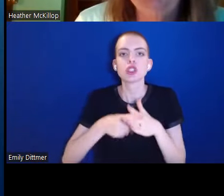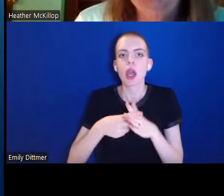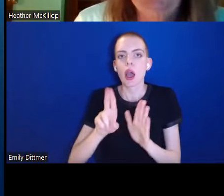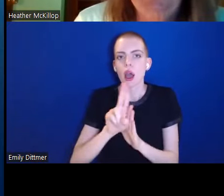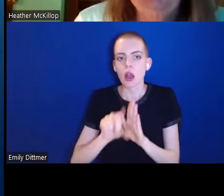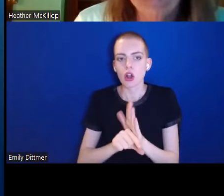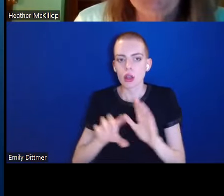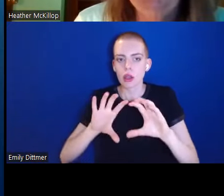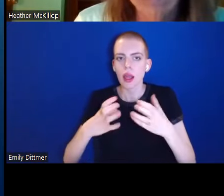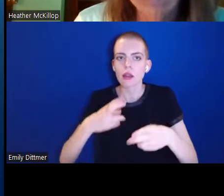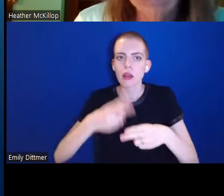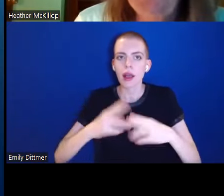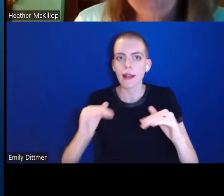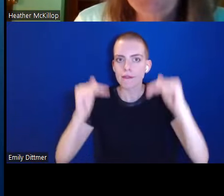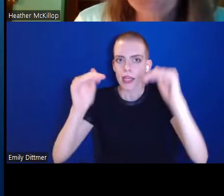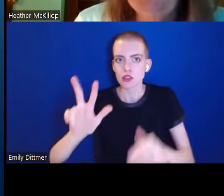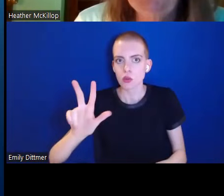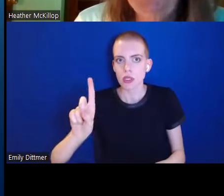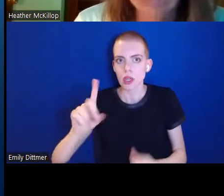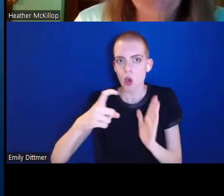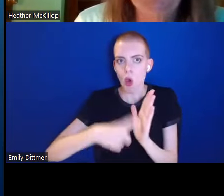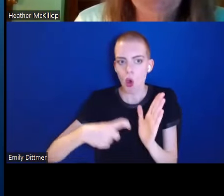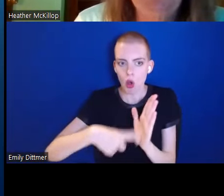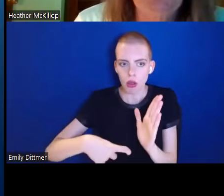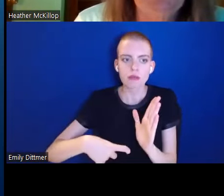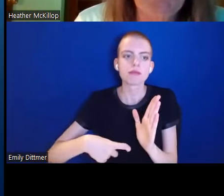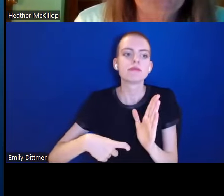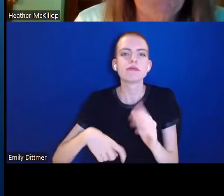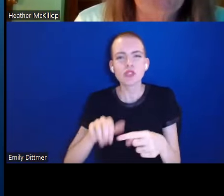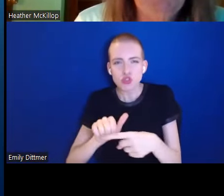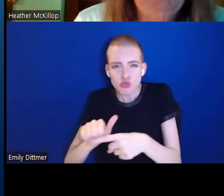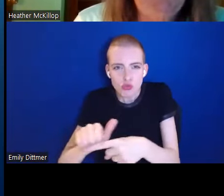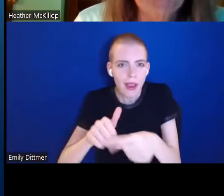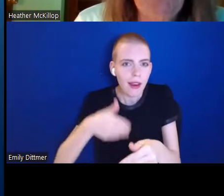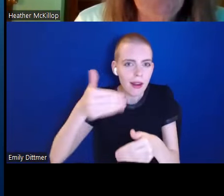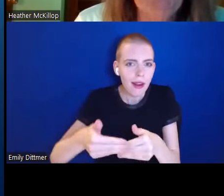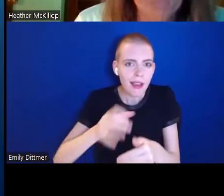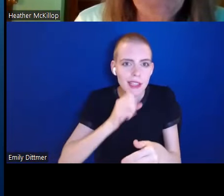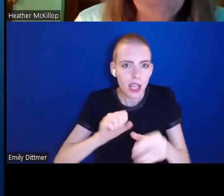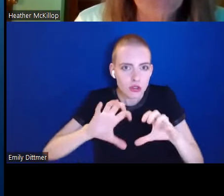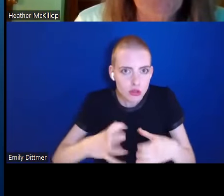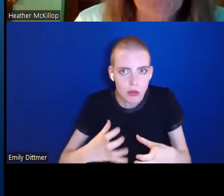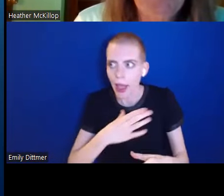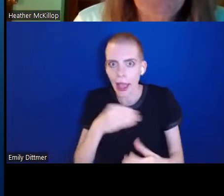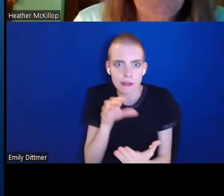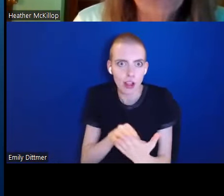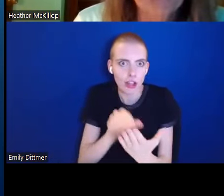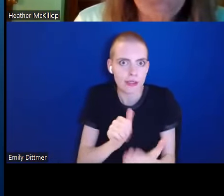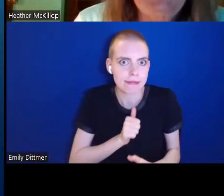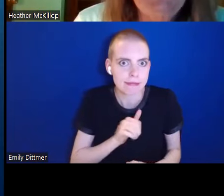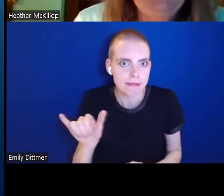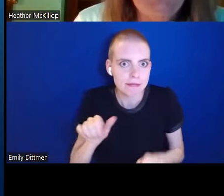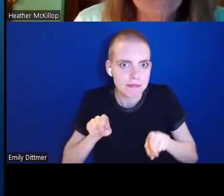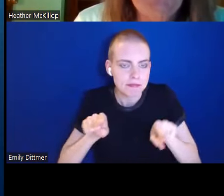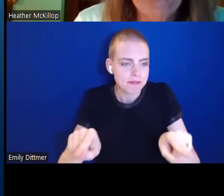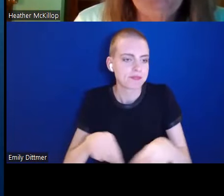Archaeology, and training the next generation and learning myself. The initial hardware we had were